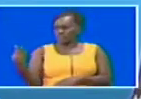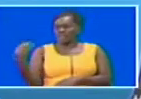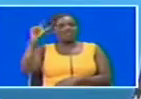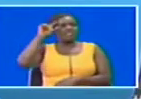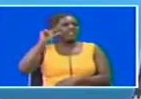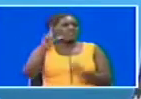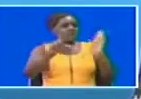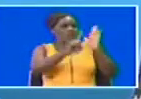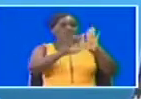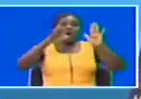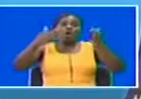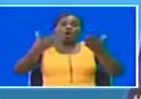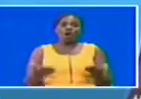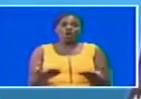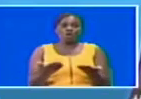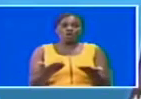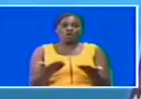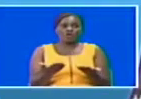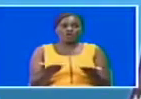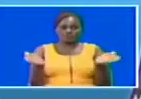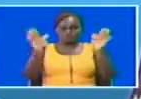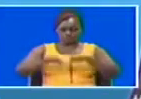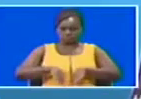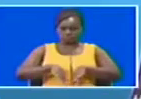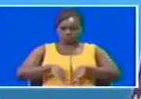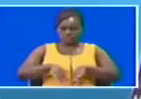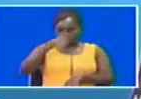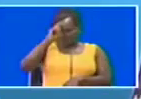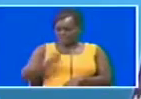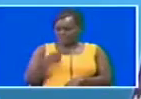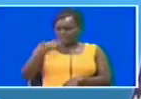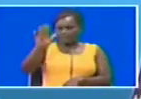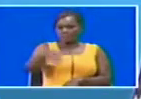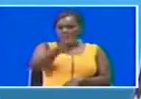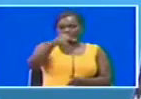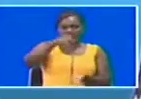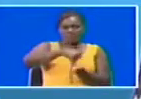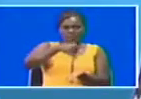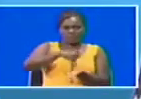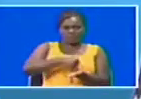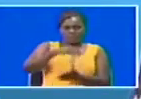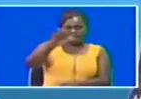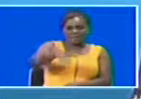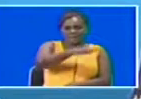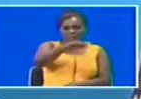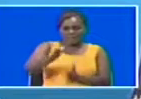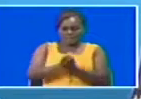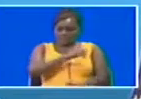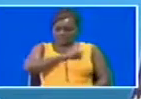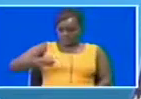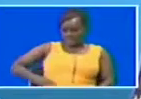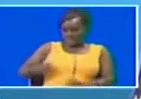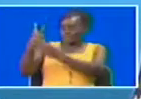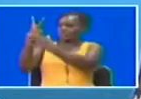or face dissolution. High Court Judge John Mutivo says Parliament, consisting of the National Assembly and the Senate,